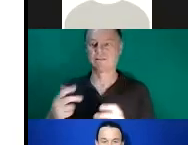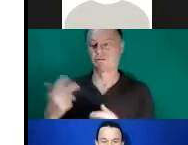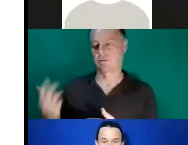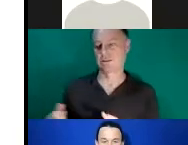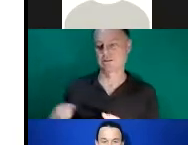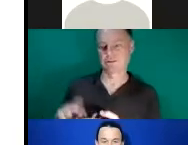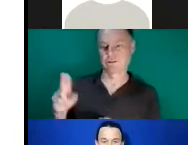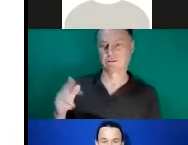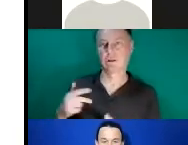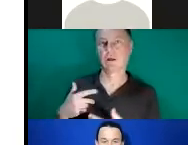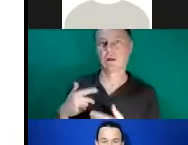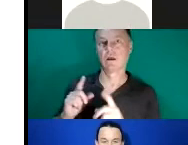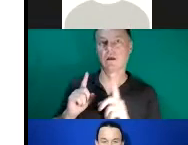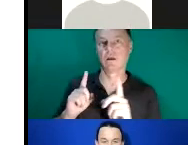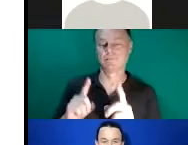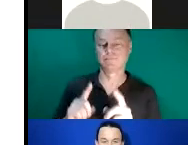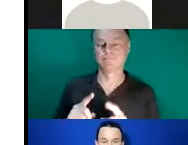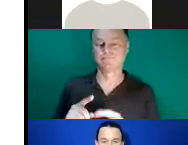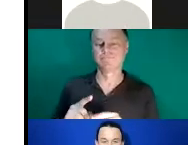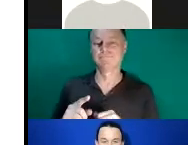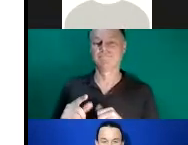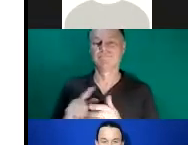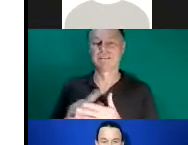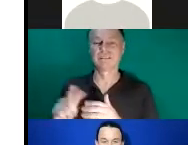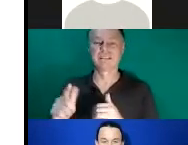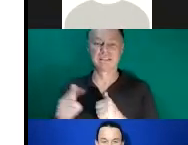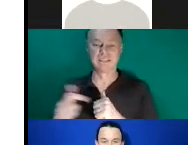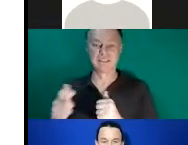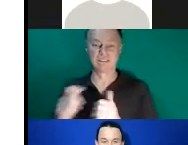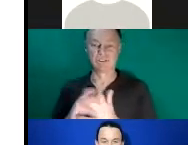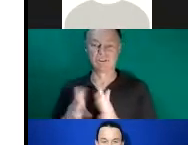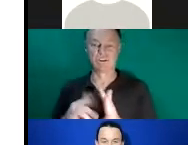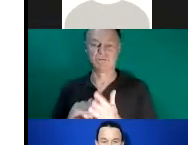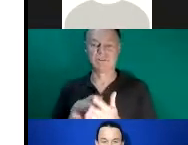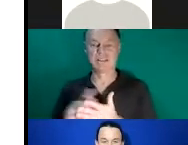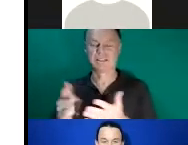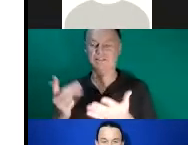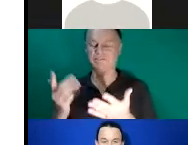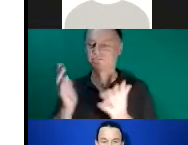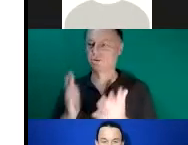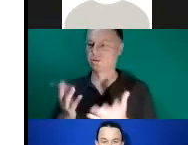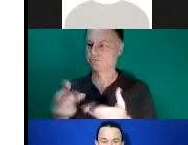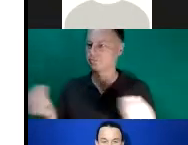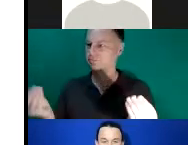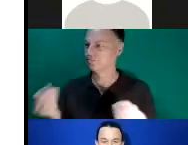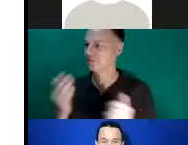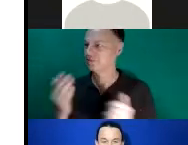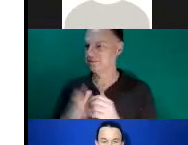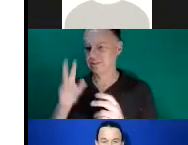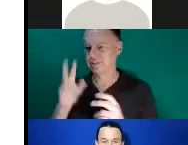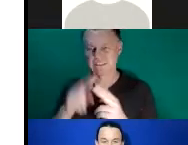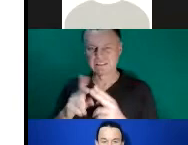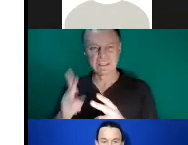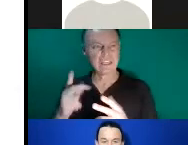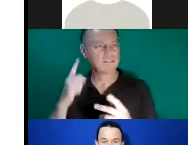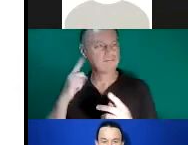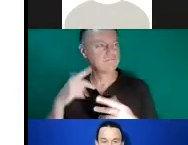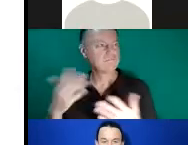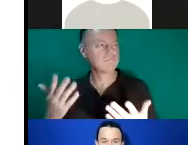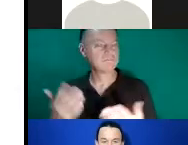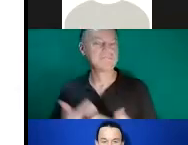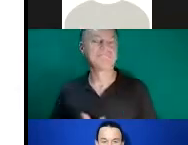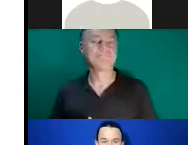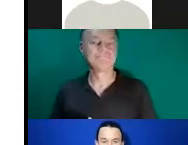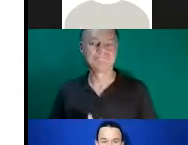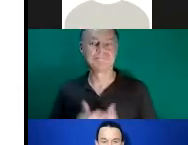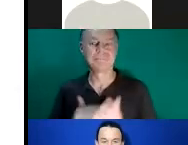salary. She was engaged to Holmes, however, soon disappeared, never to be heard from again.